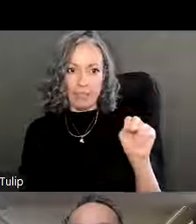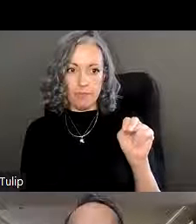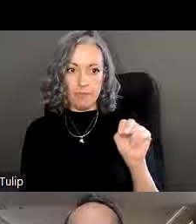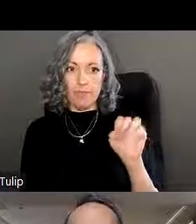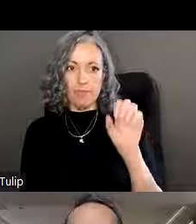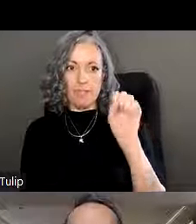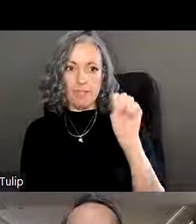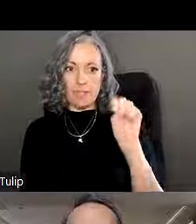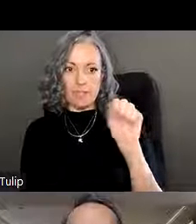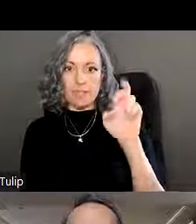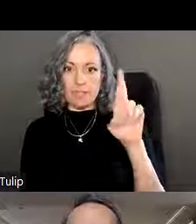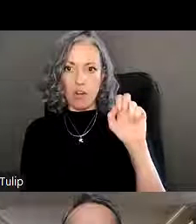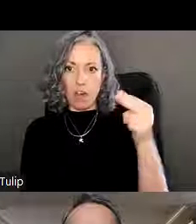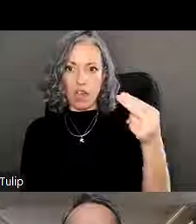Farias.